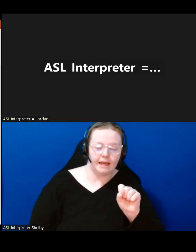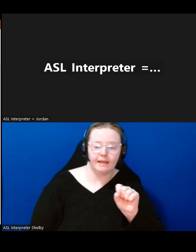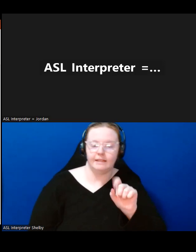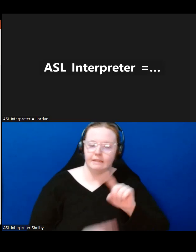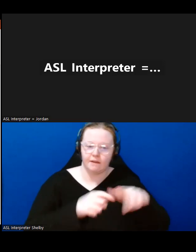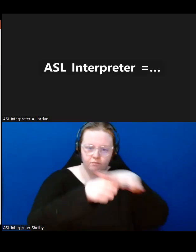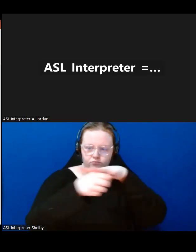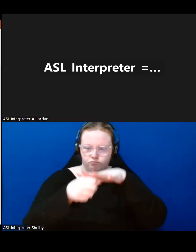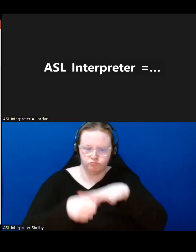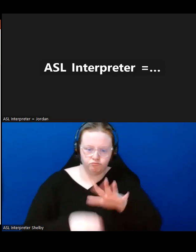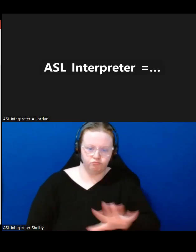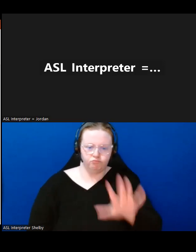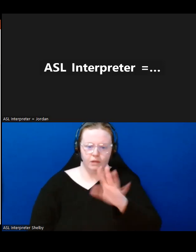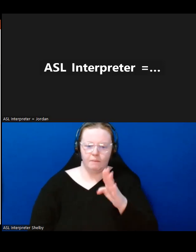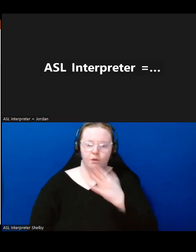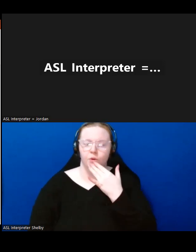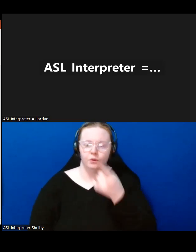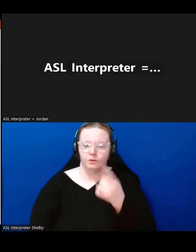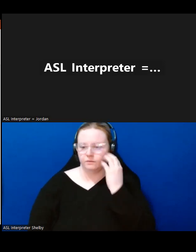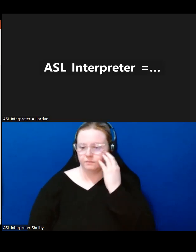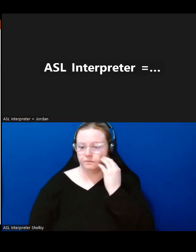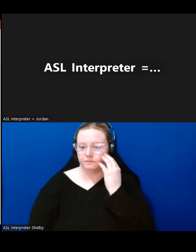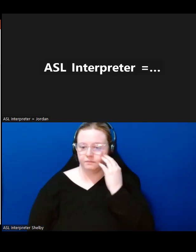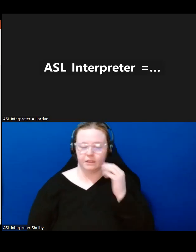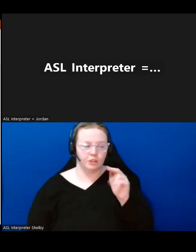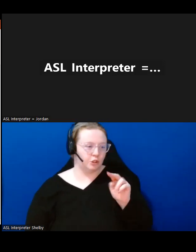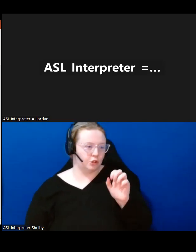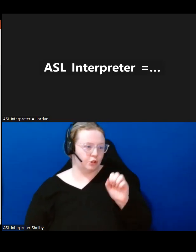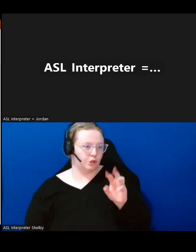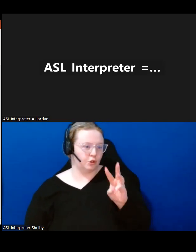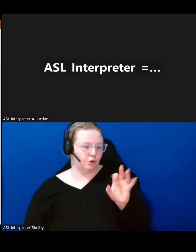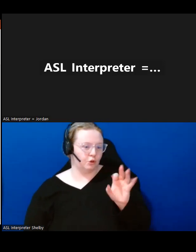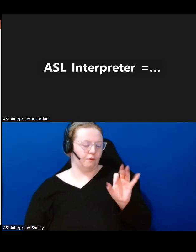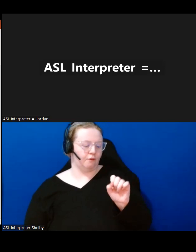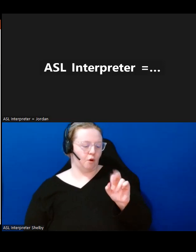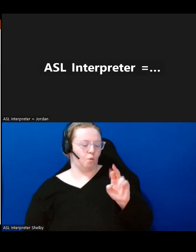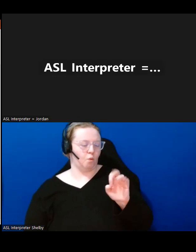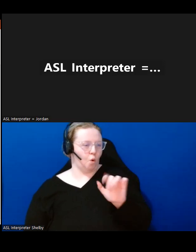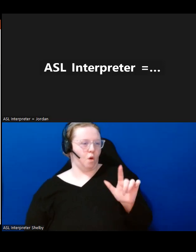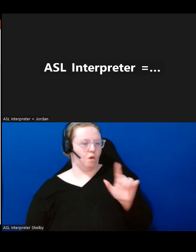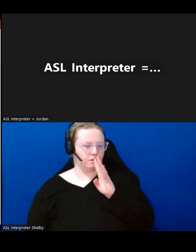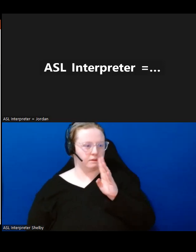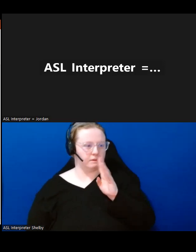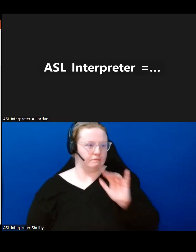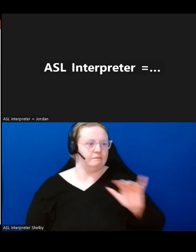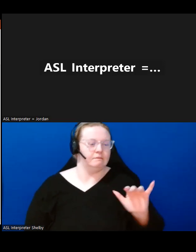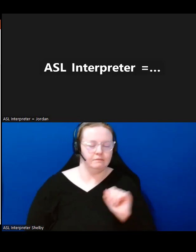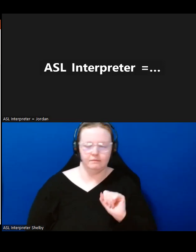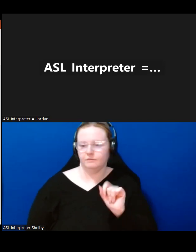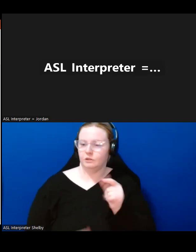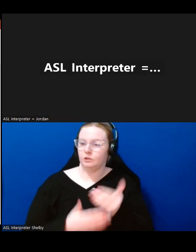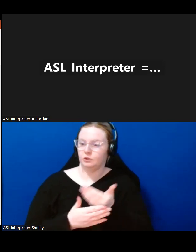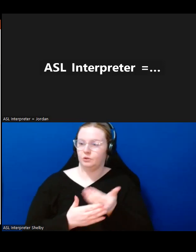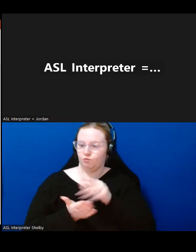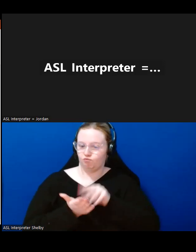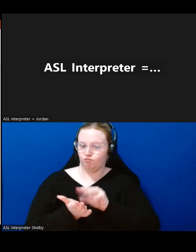between. It would be New Ferrol. New Ferrol, thank you. New pronunciation for today.